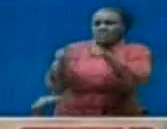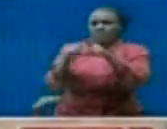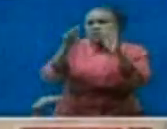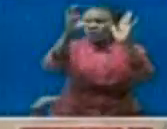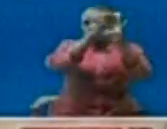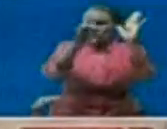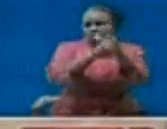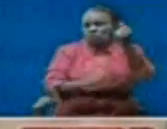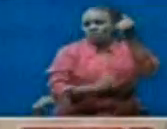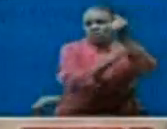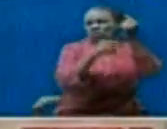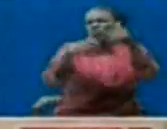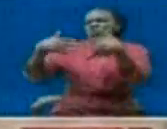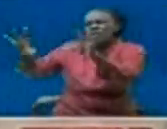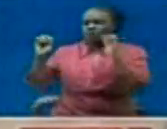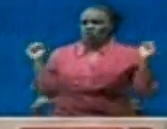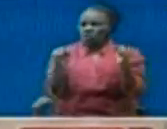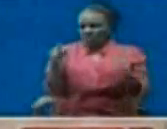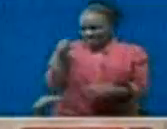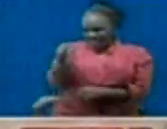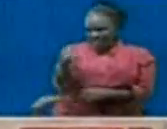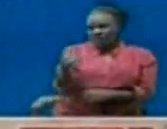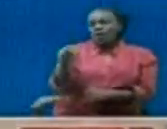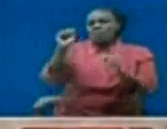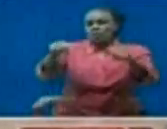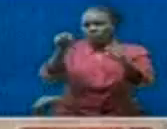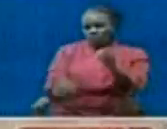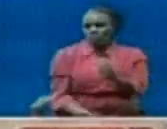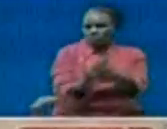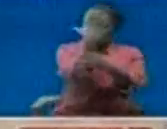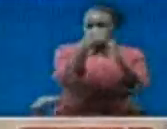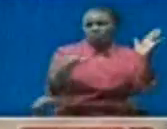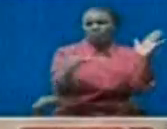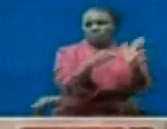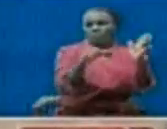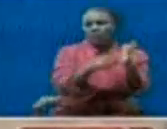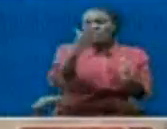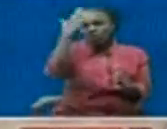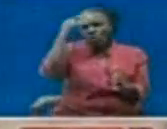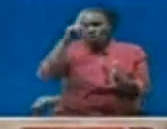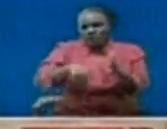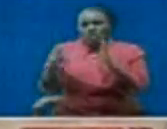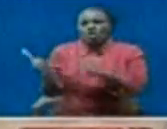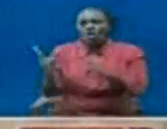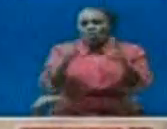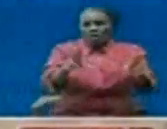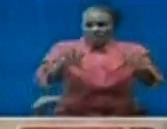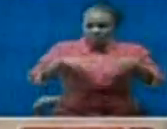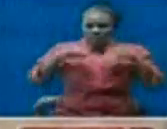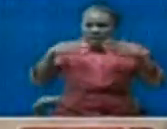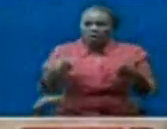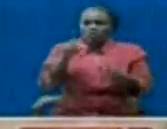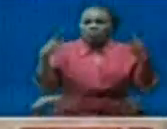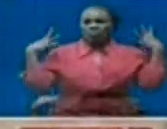real support, you leave them out in the cold. Mm. That's going to cause some problems because, you know, we are not used yet to how do